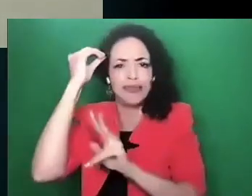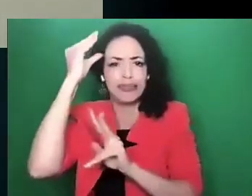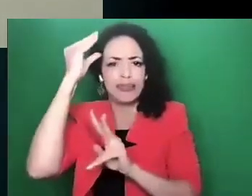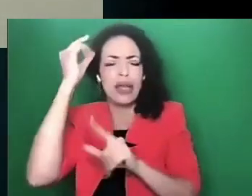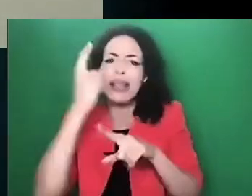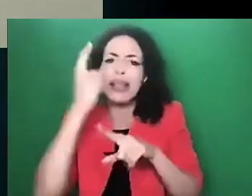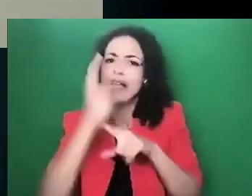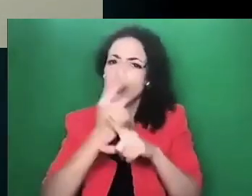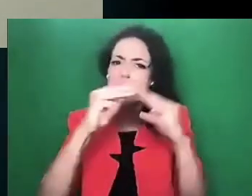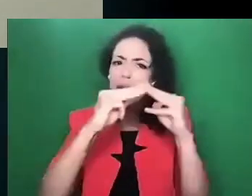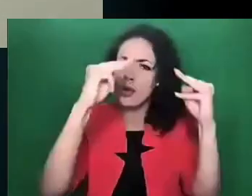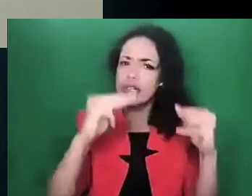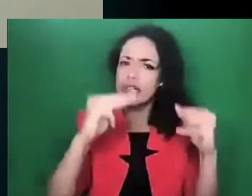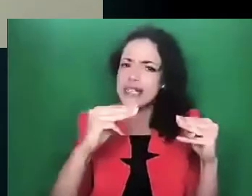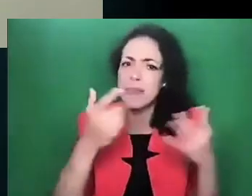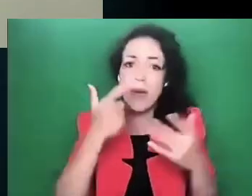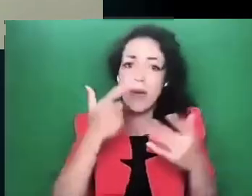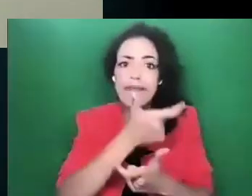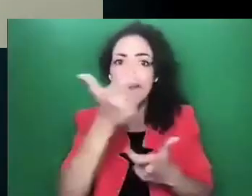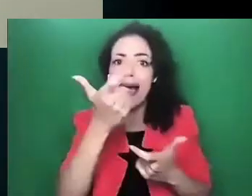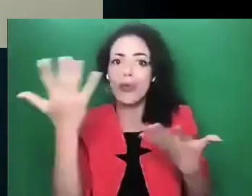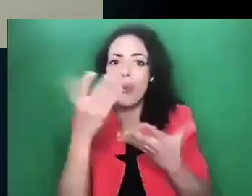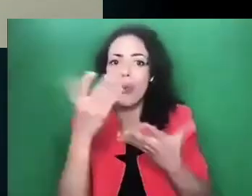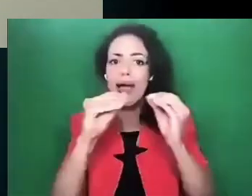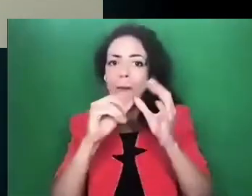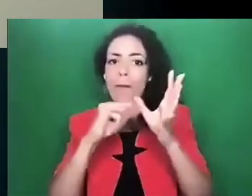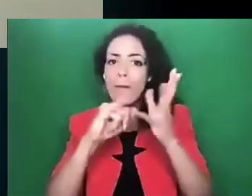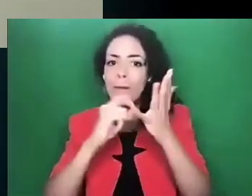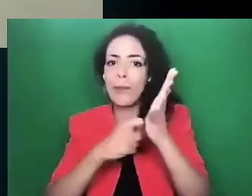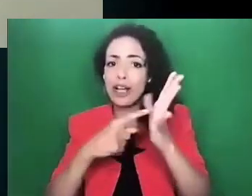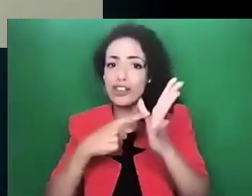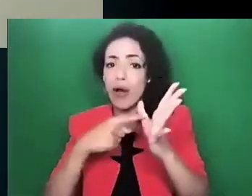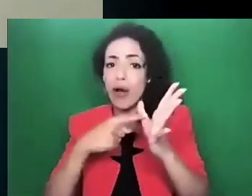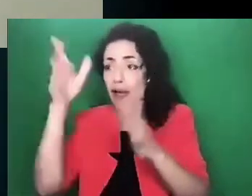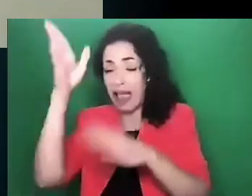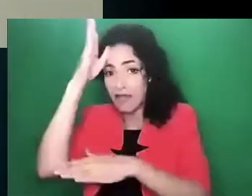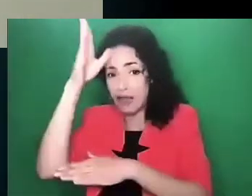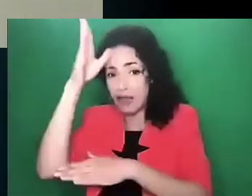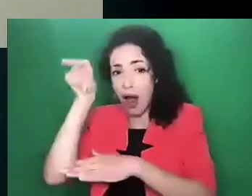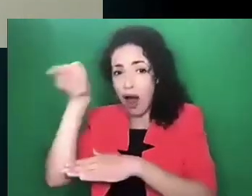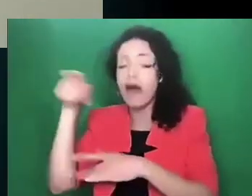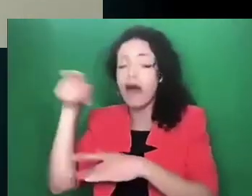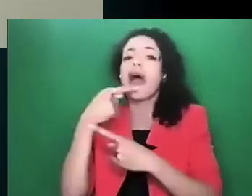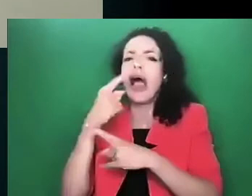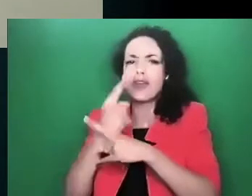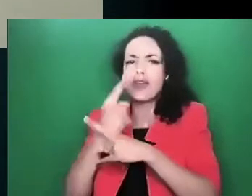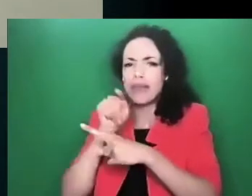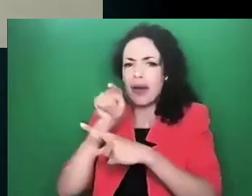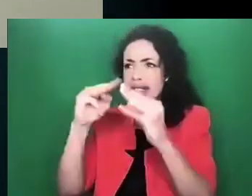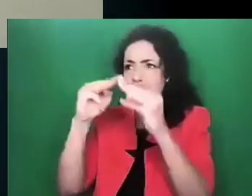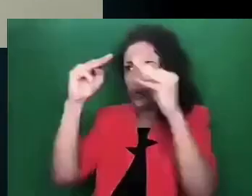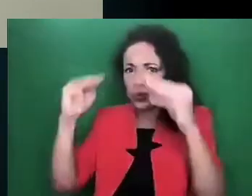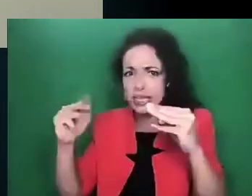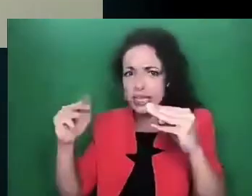that city. That museum's resurgence is the fruit of a project in which Dr. Kahtan